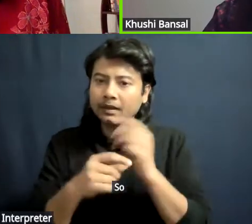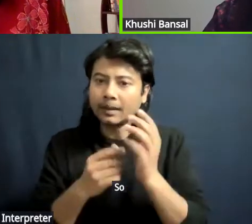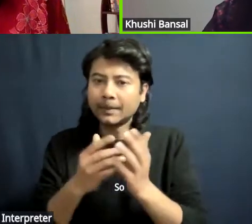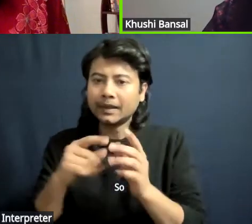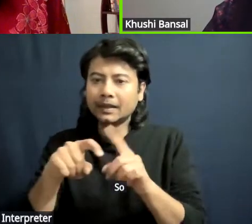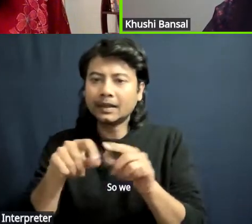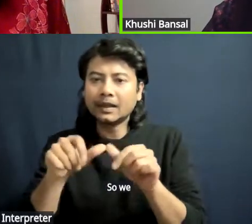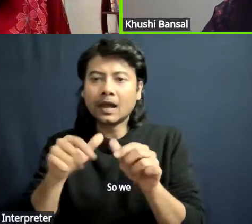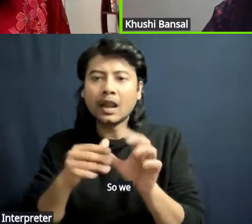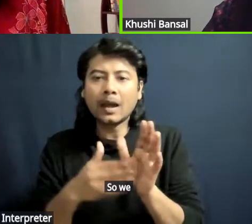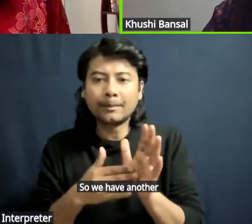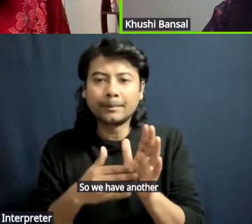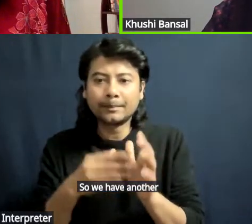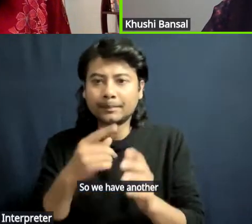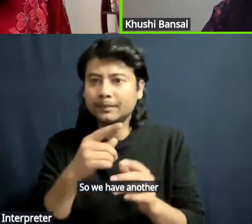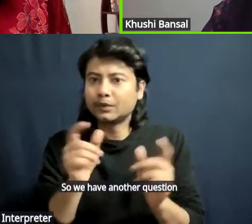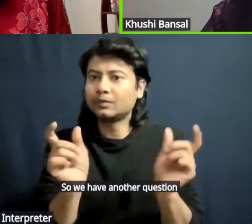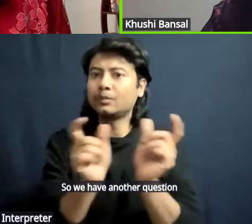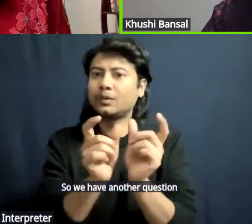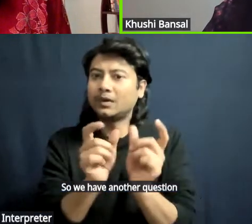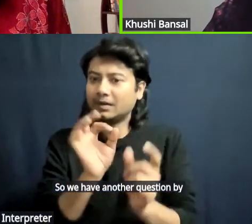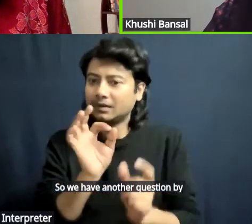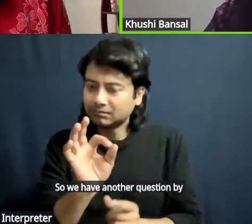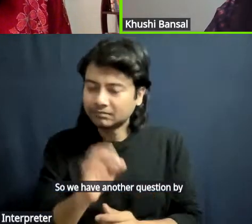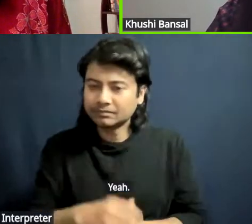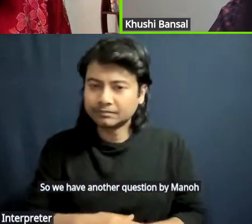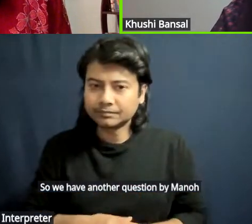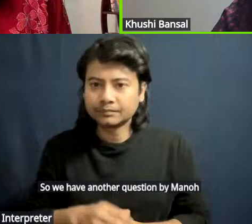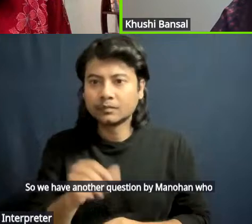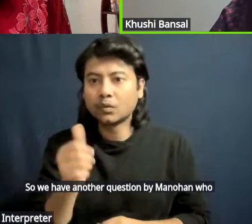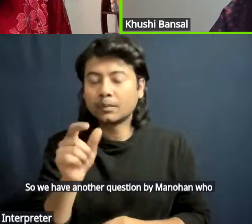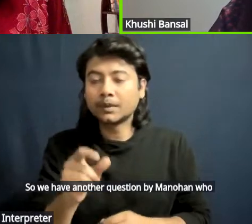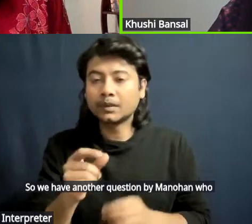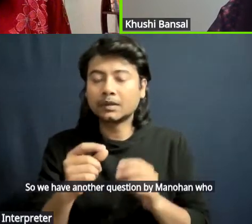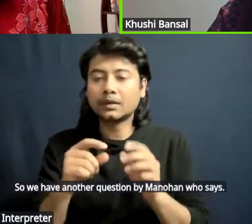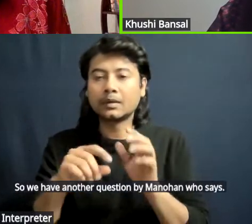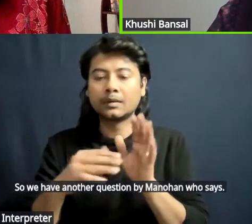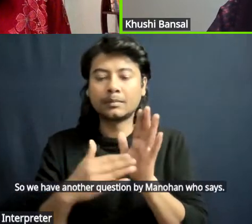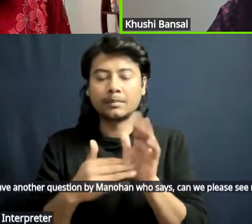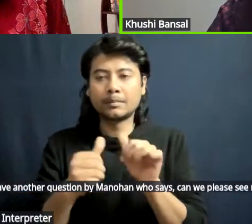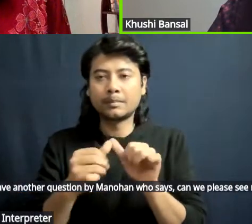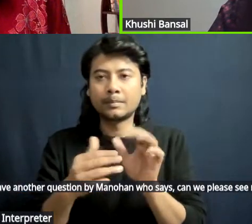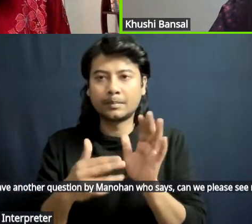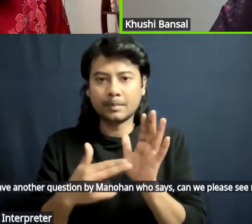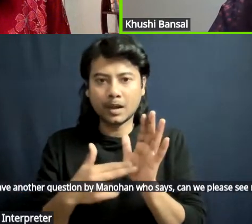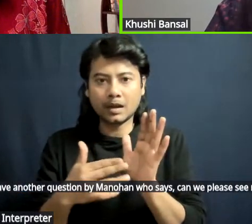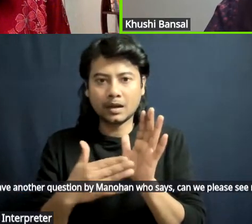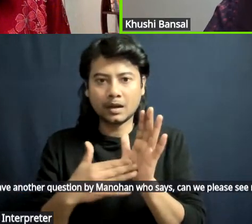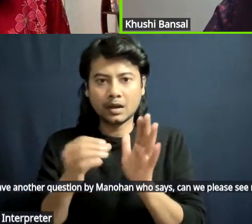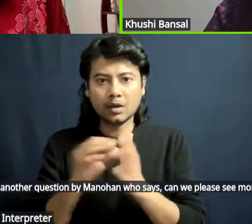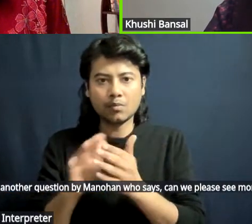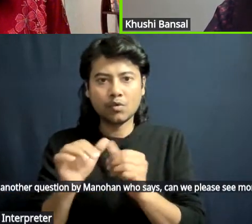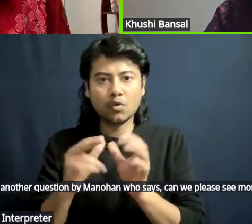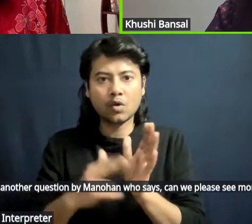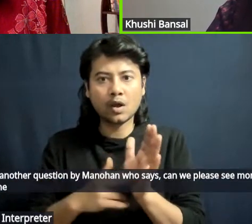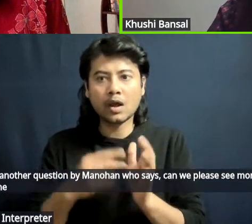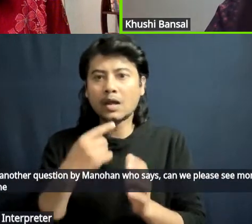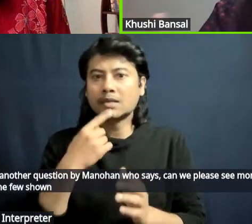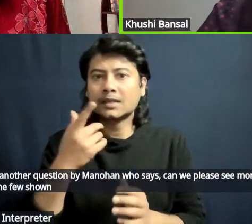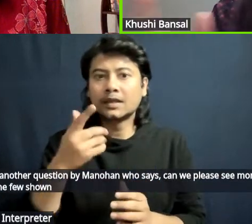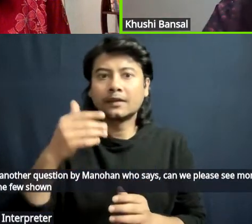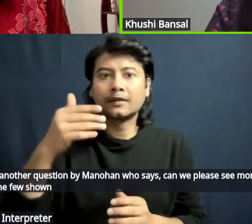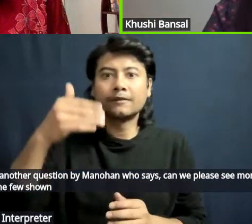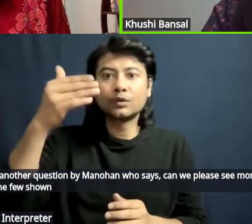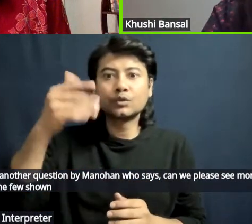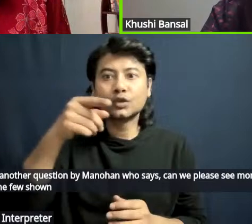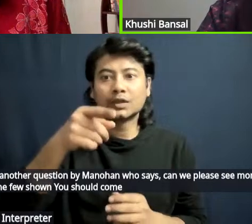another question by Manmohan who says, can we please see more mica paintings in the few shown? You should